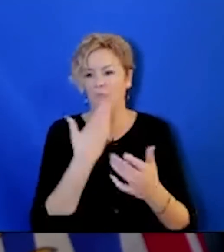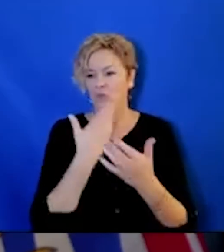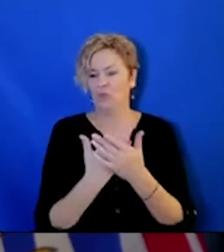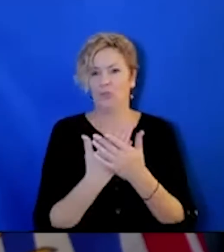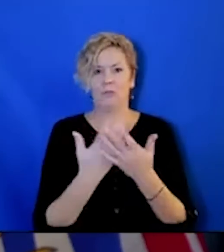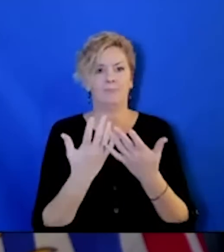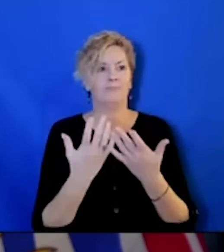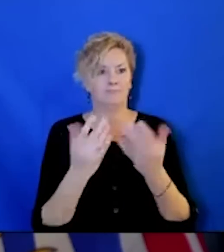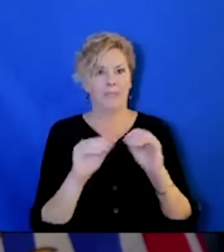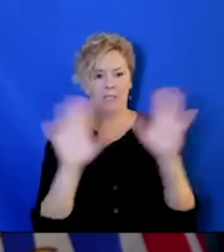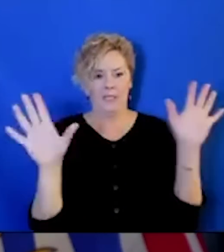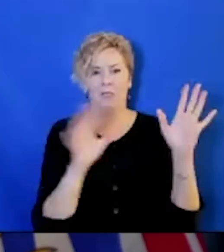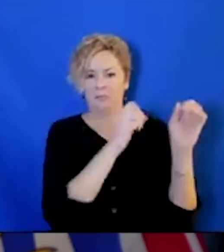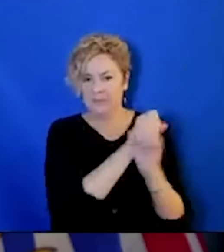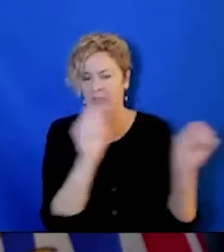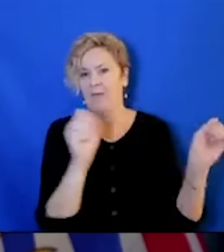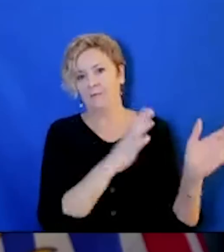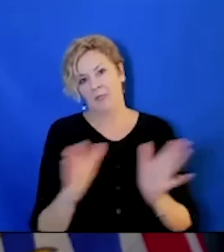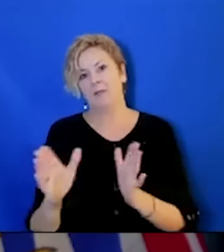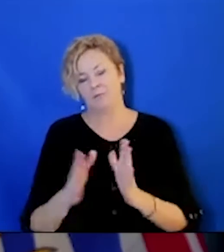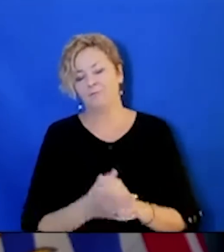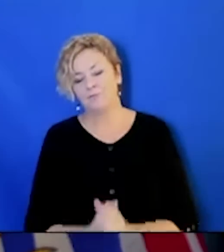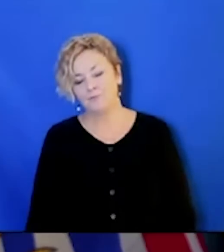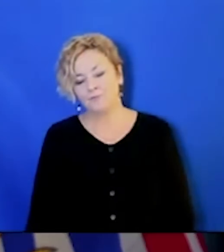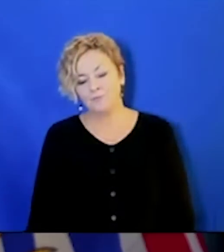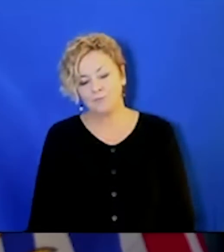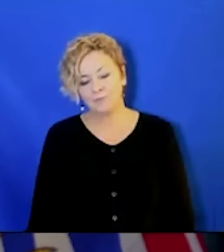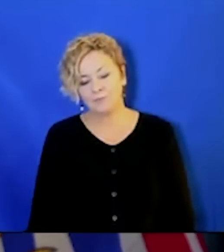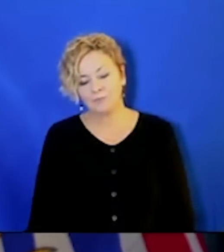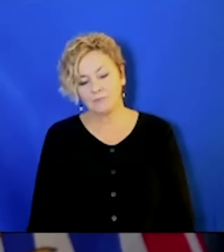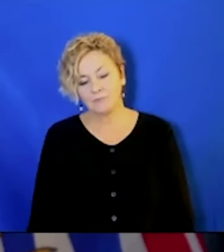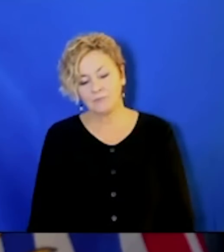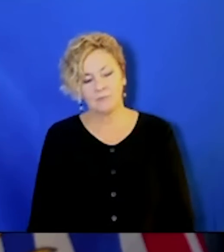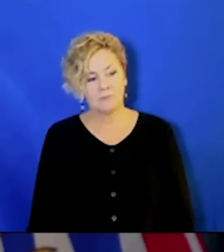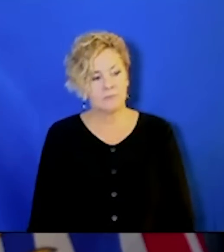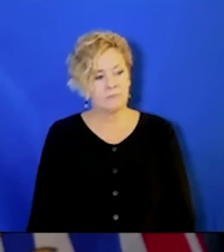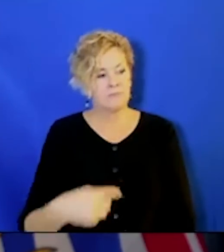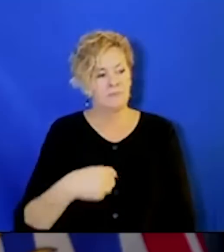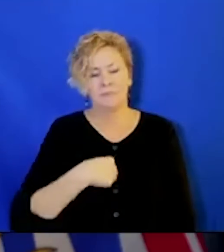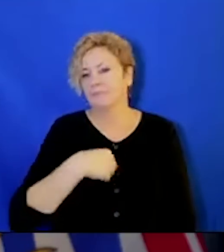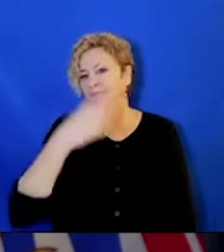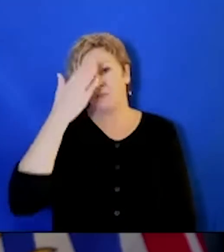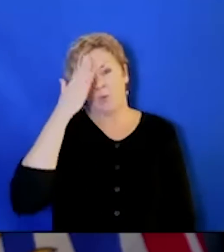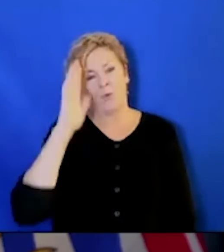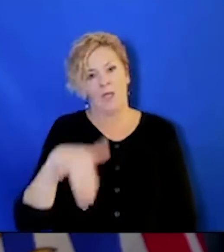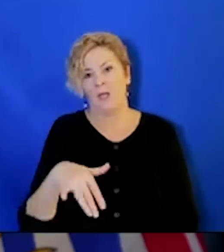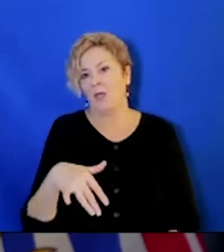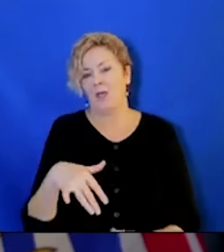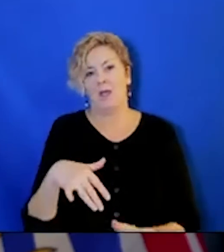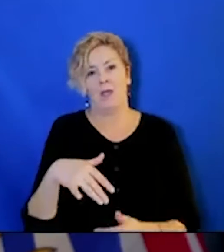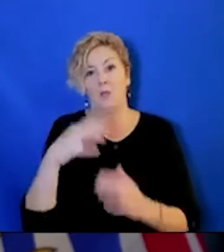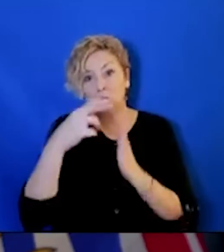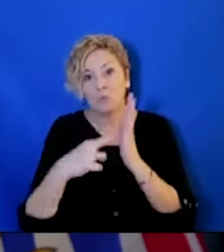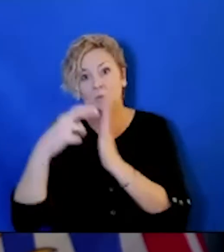I recognize, of course, that taking a step back has an impact on all of us, on our mental health, our emotional health.